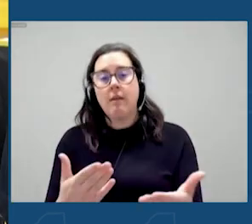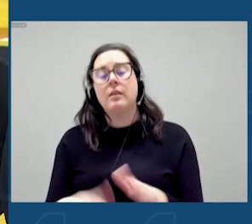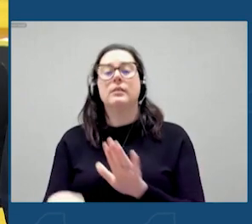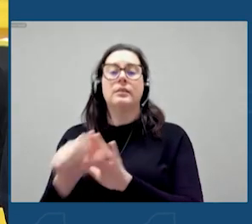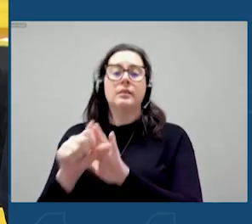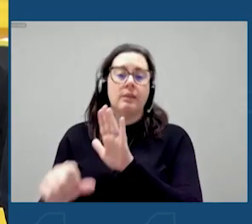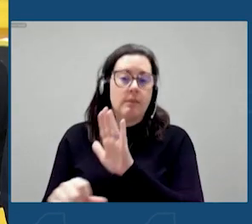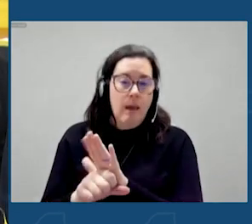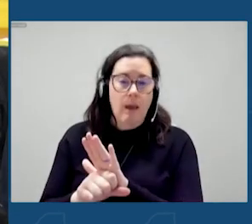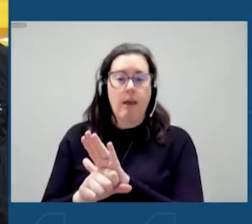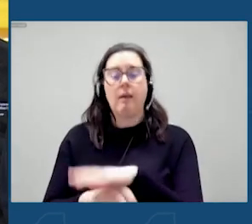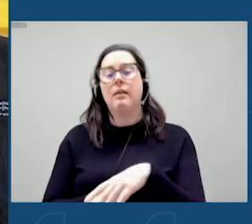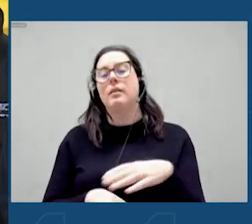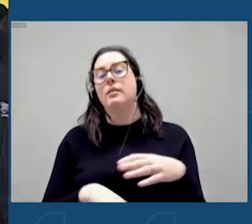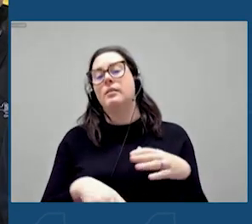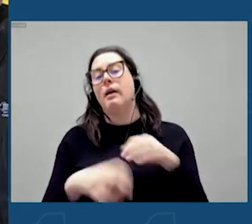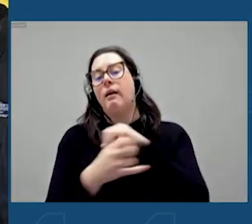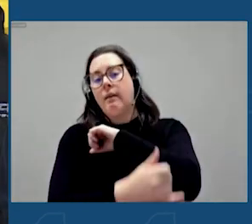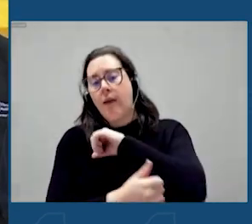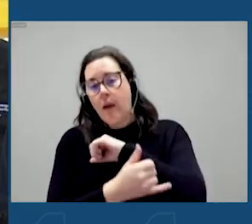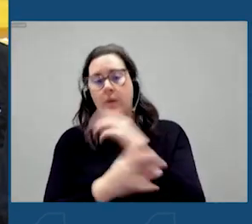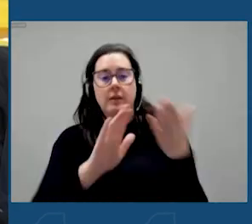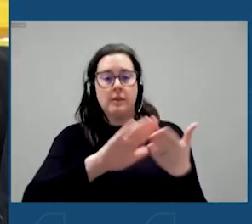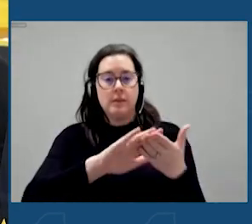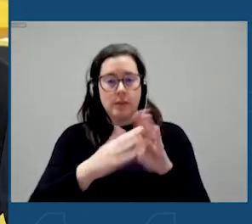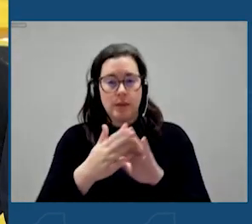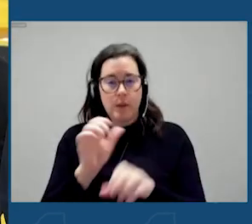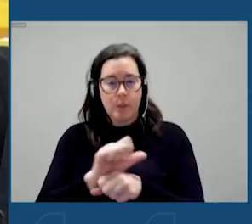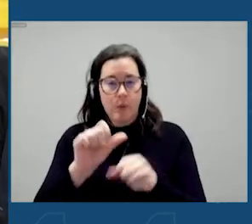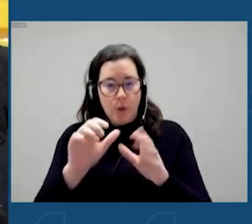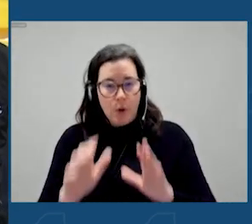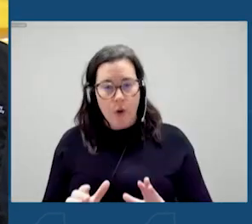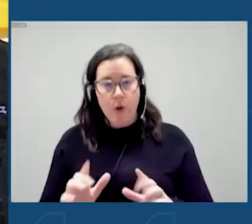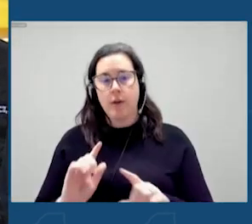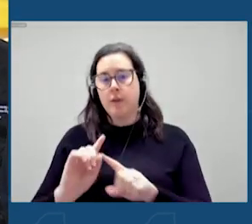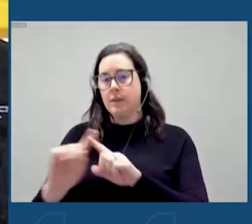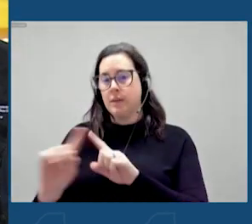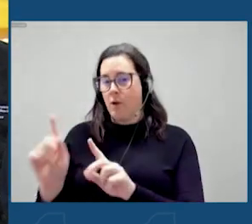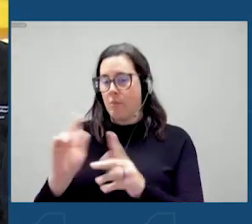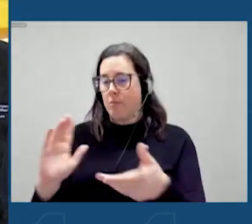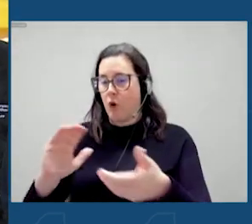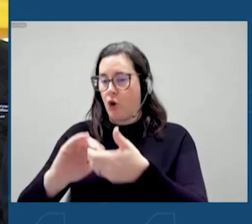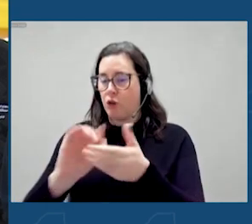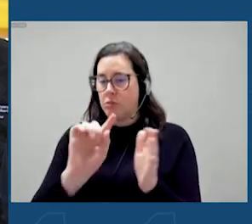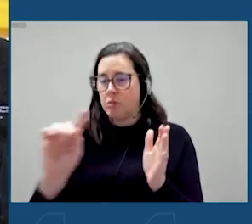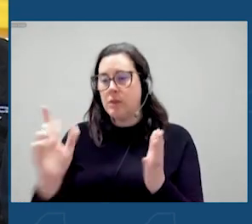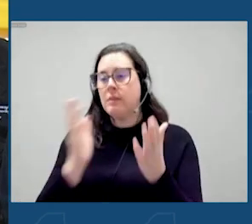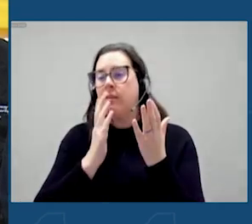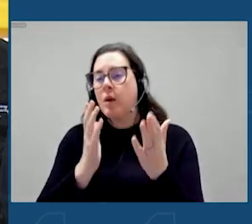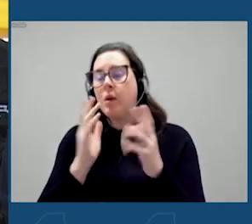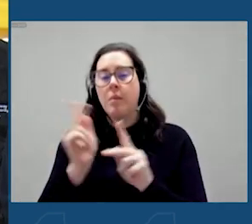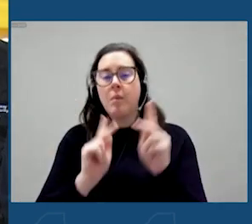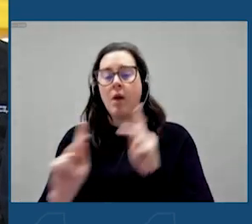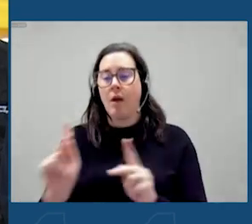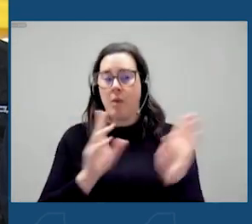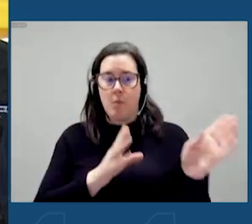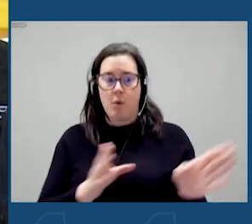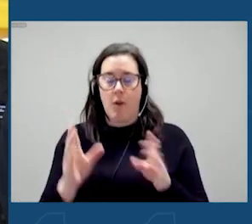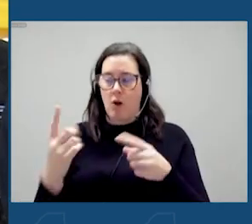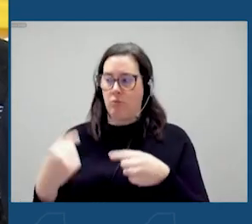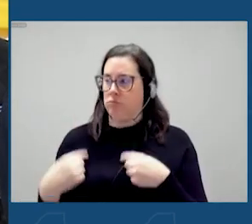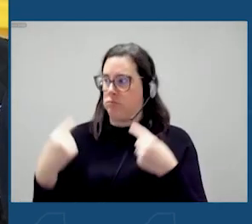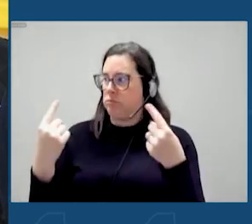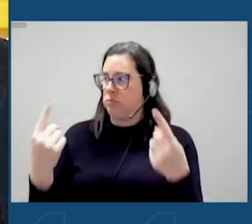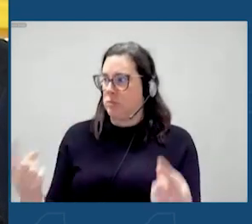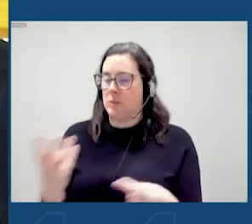employees, all of our critical infrastructure partners. Folks have been preparing for this storm for days now. They will be out. Our